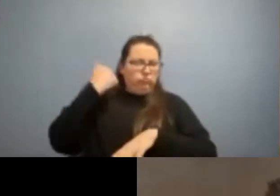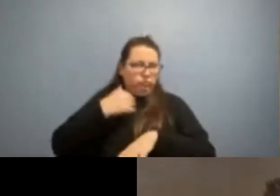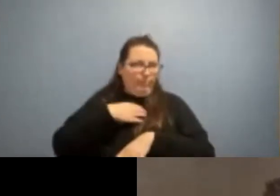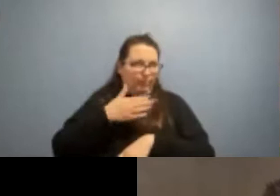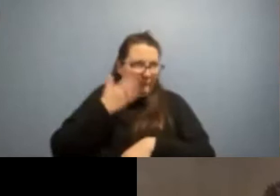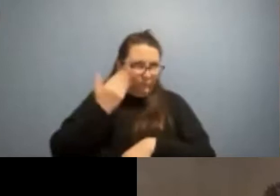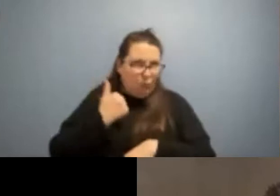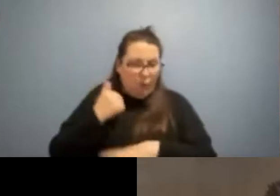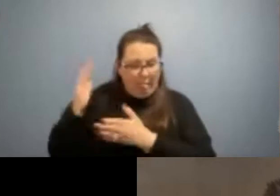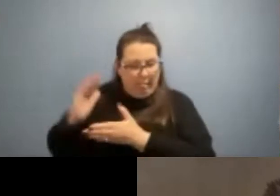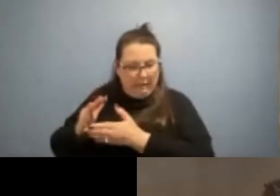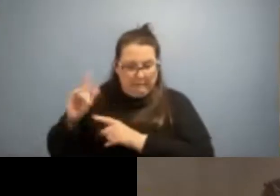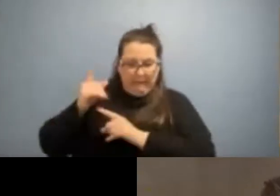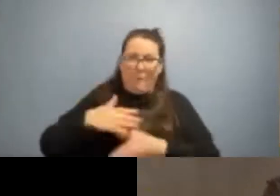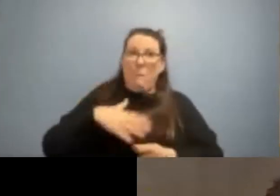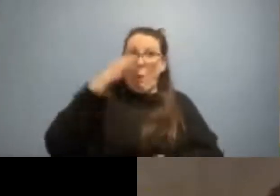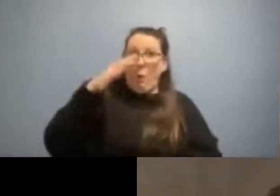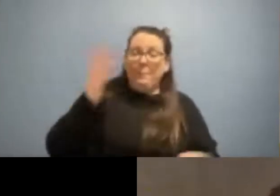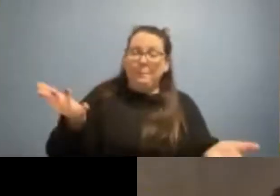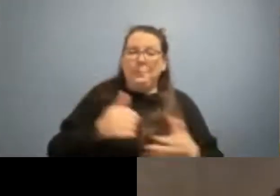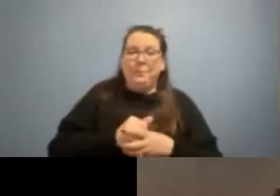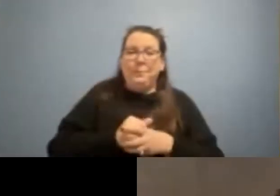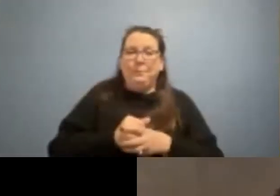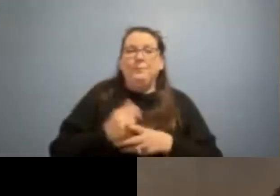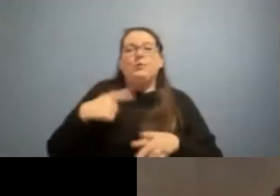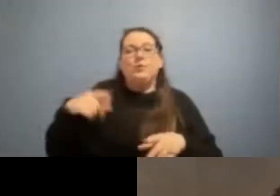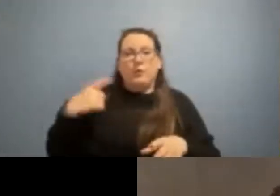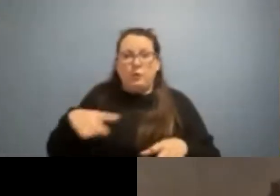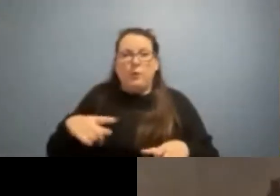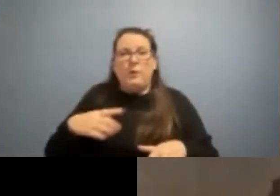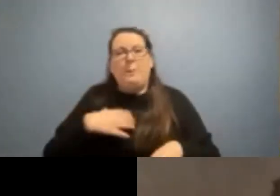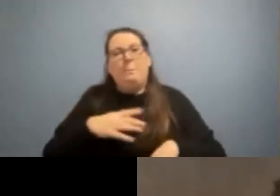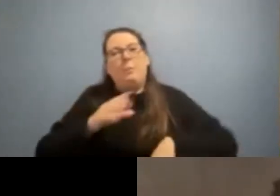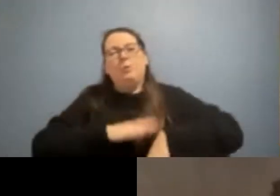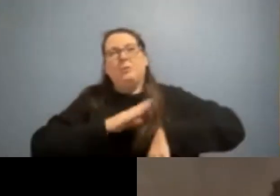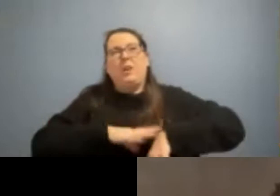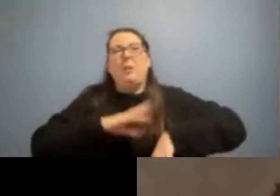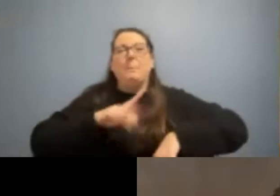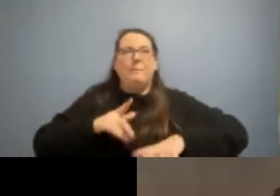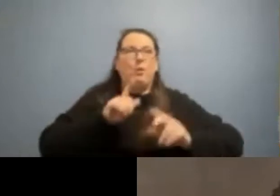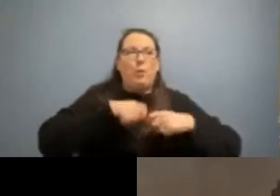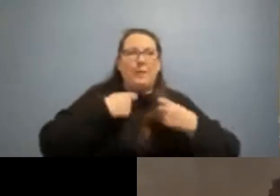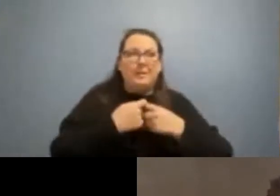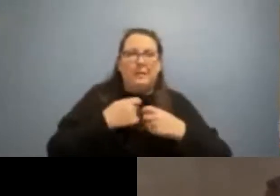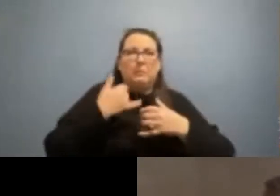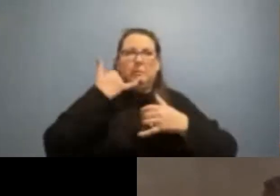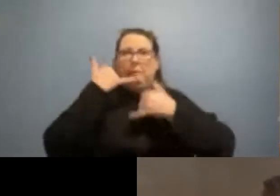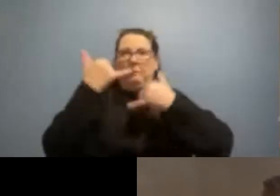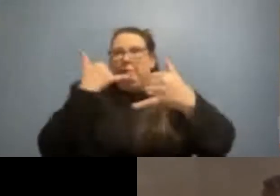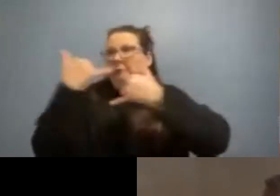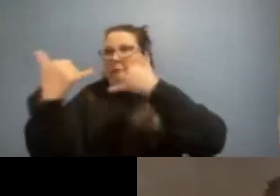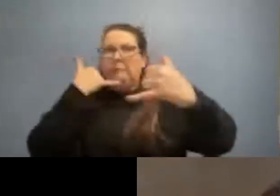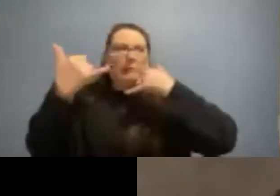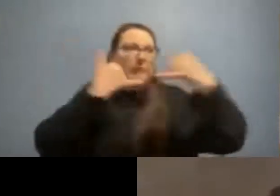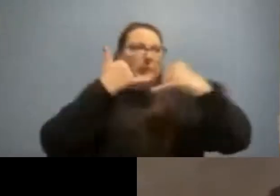is taking a while for the teams, and we've expanded the size of this team very, very significantly in a short period